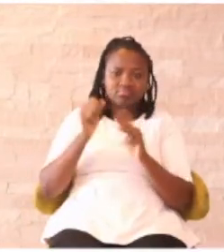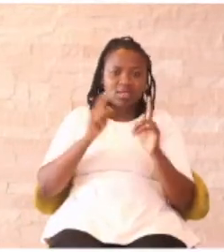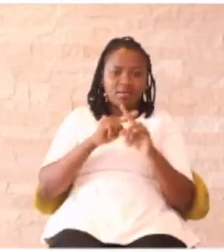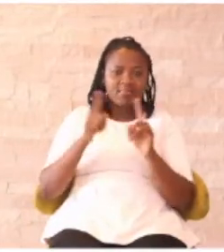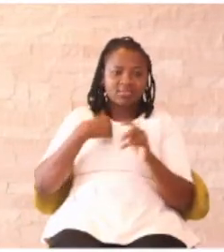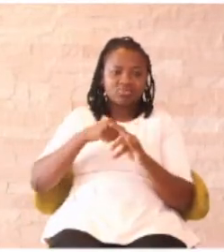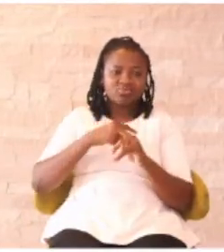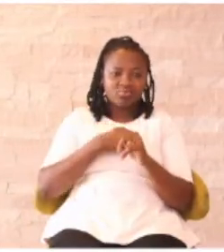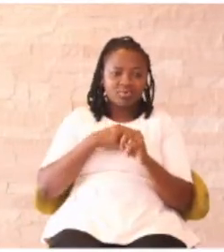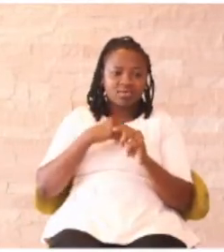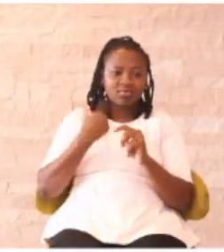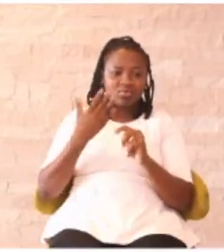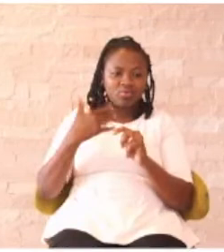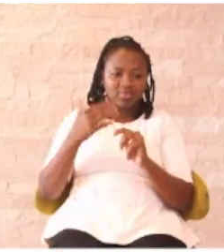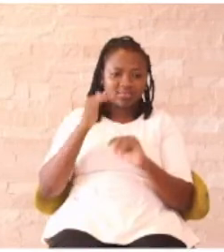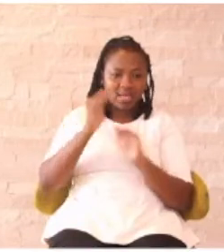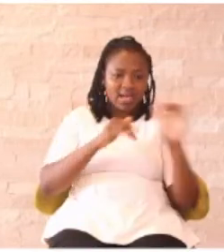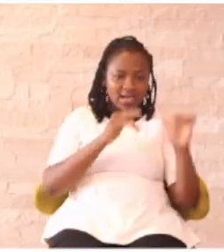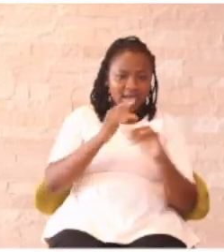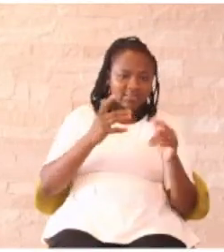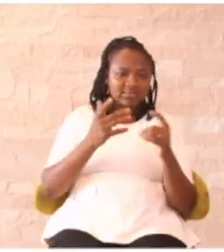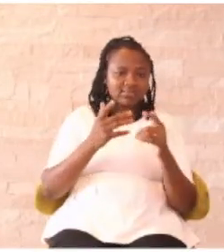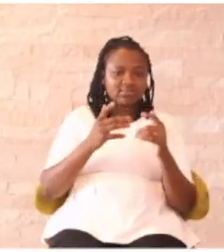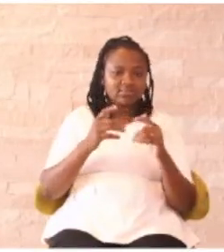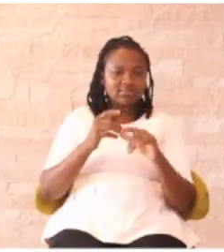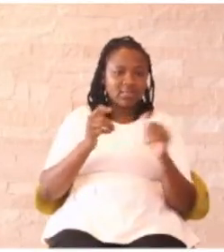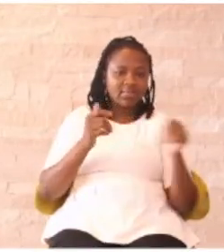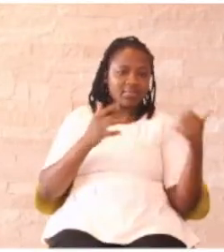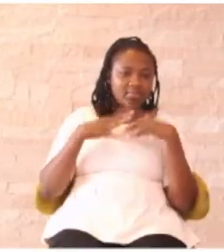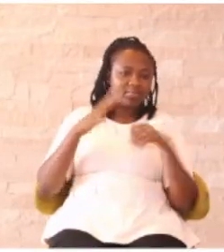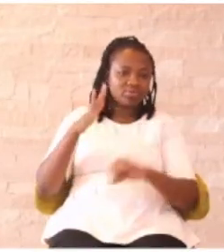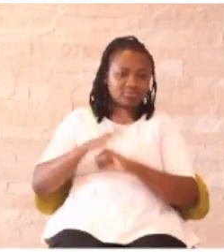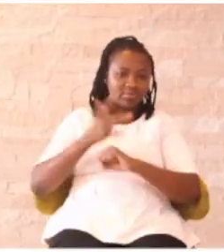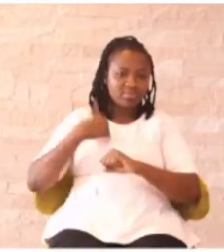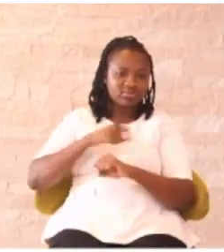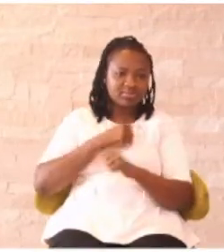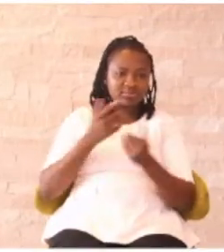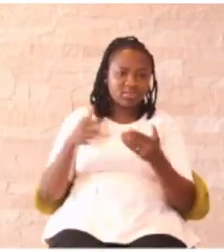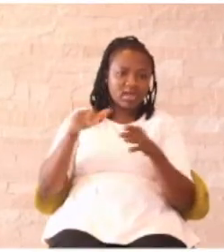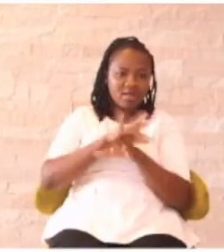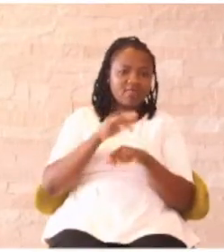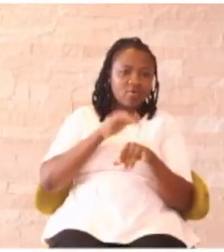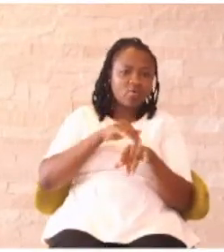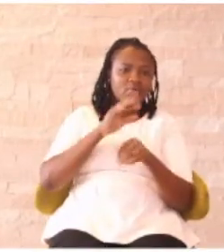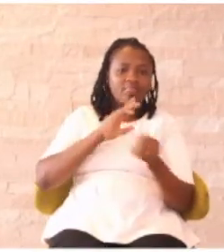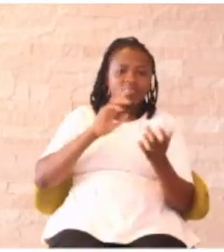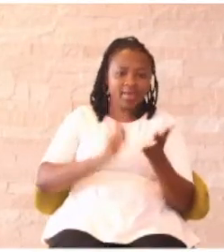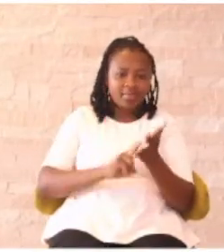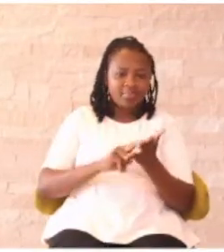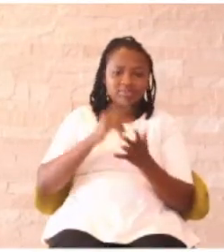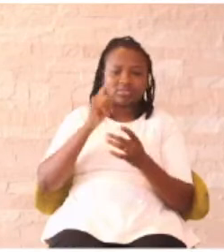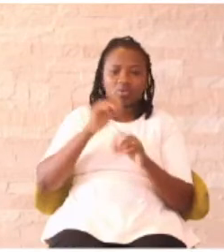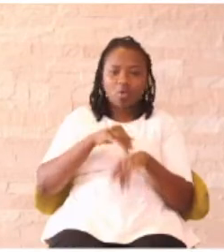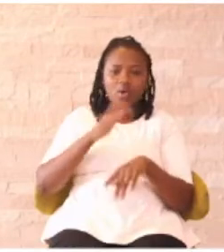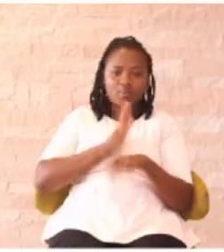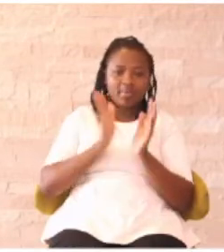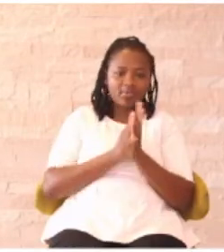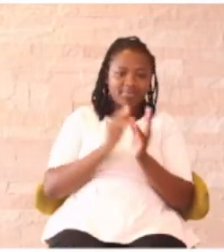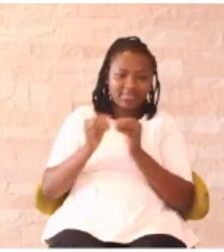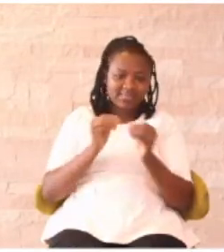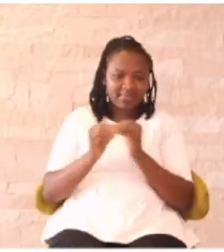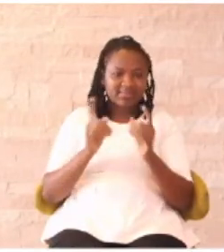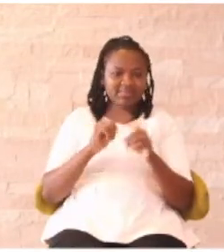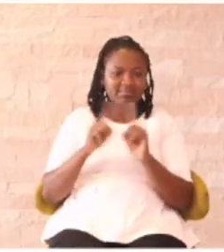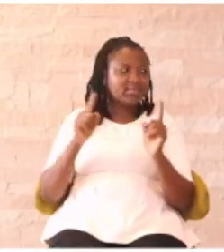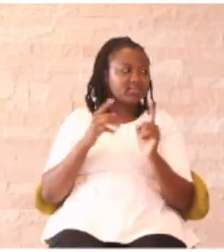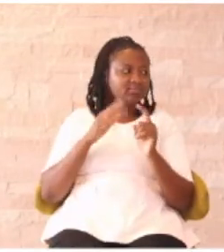NUWODU to help us cover up the reporting on women with disabilities, but we do